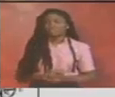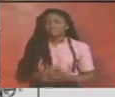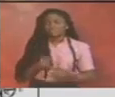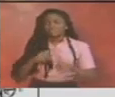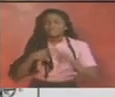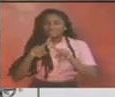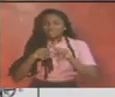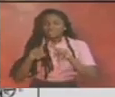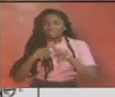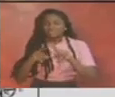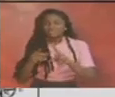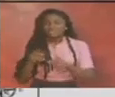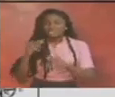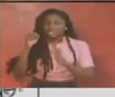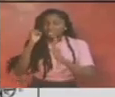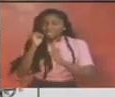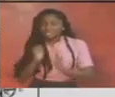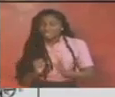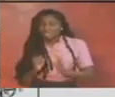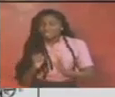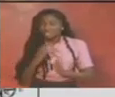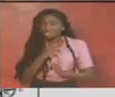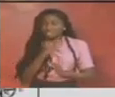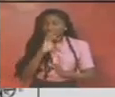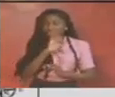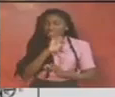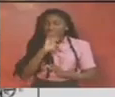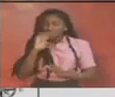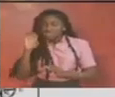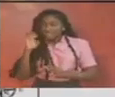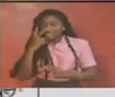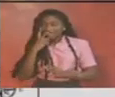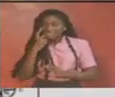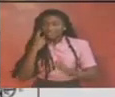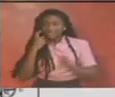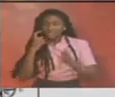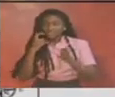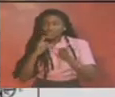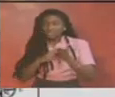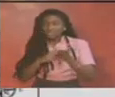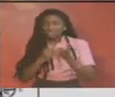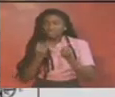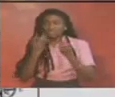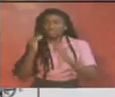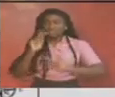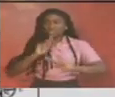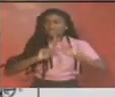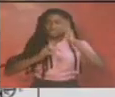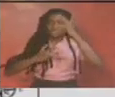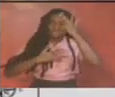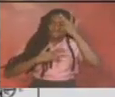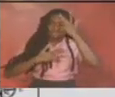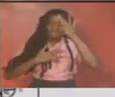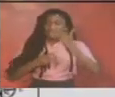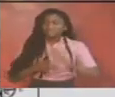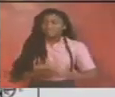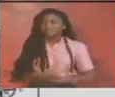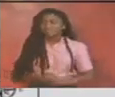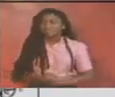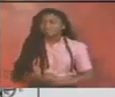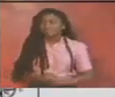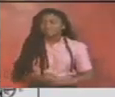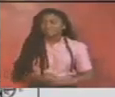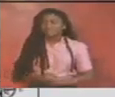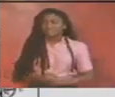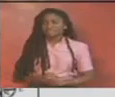bits even in St. George Central and St. George East. If we recall, we would have had a picture a